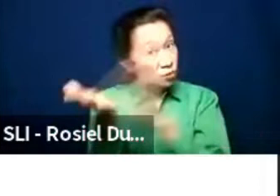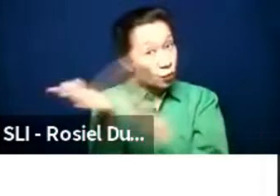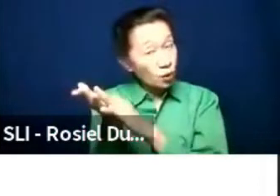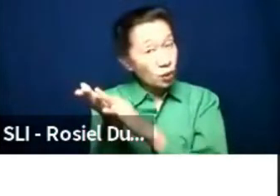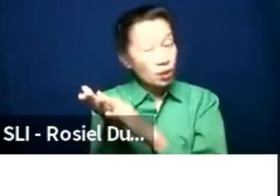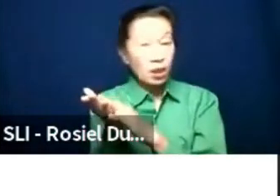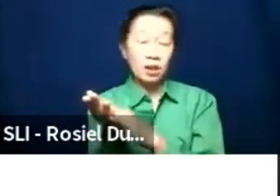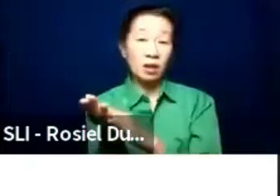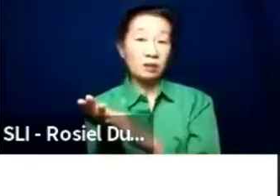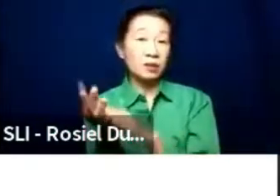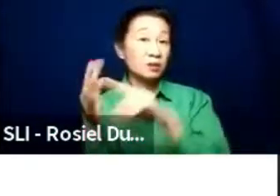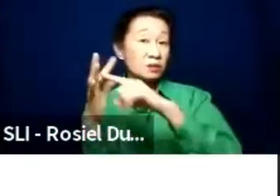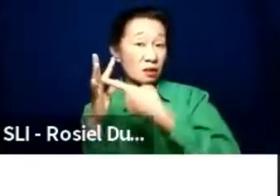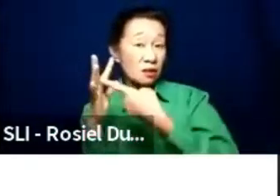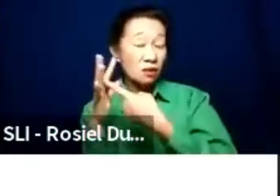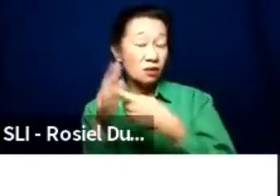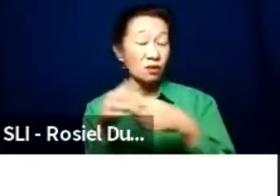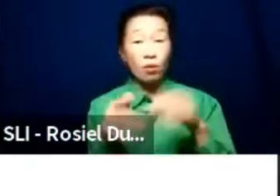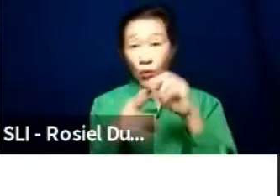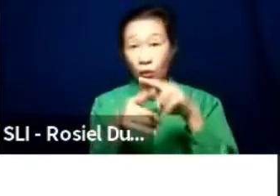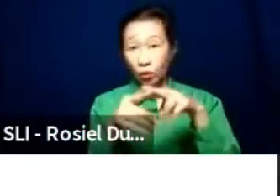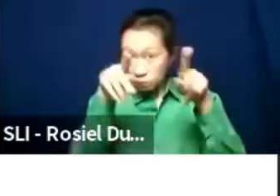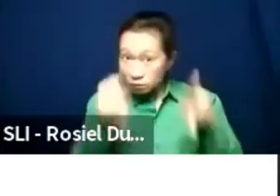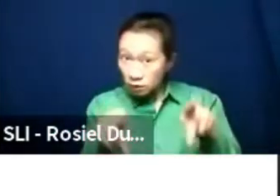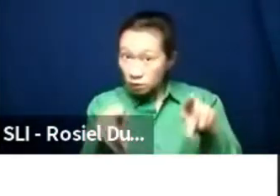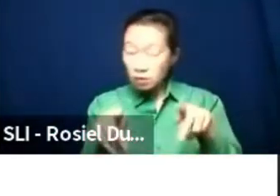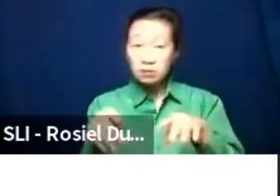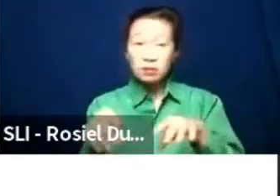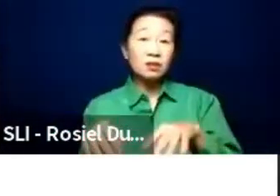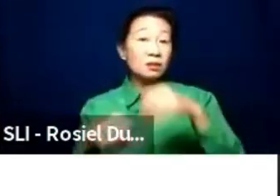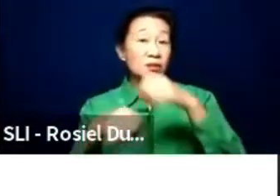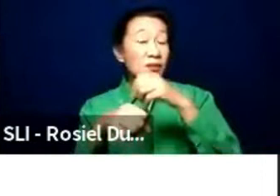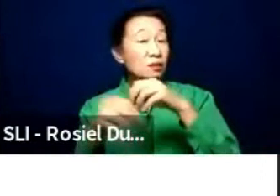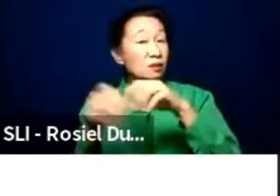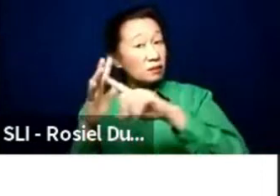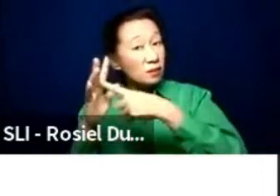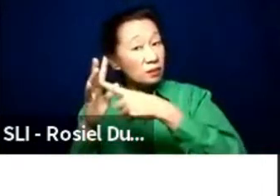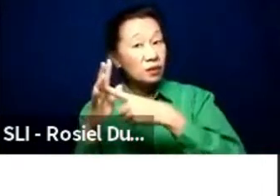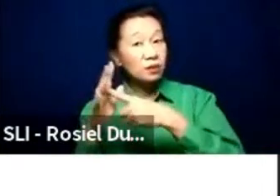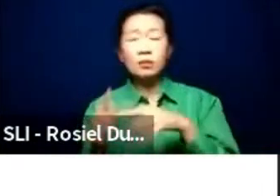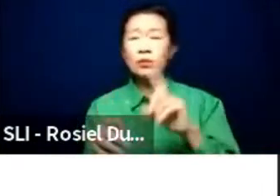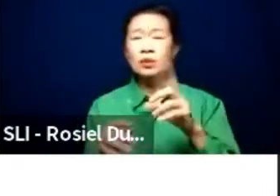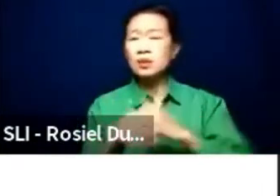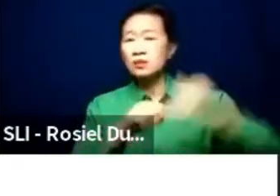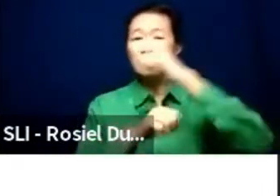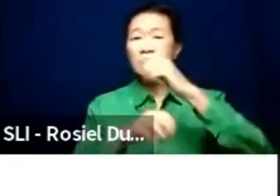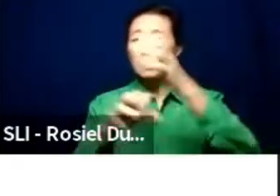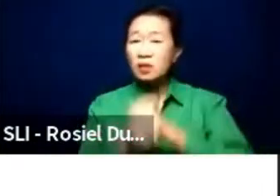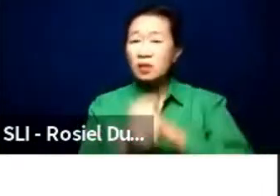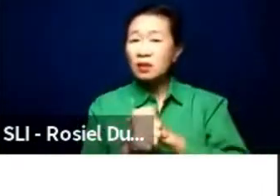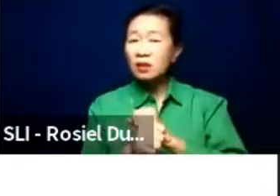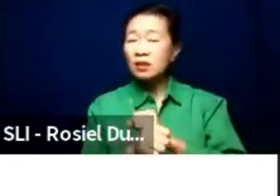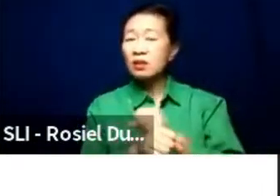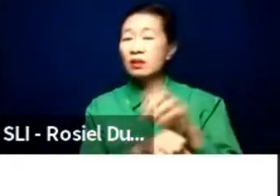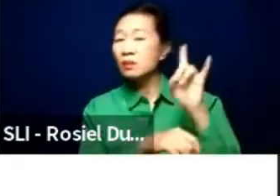up or the individual puts up. Tapos, ang target nun is to take advantage of the commercial opportunities